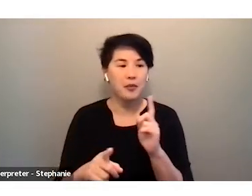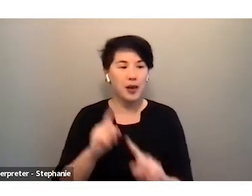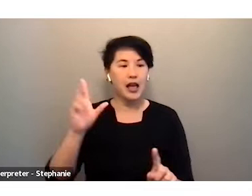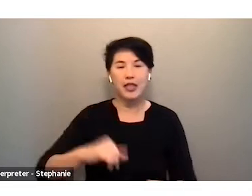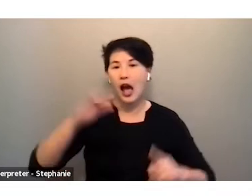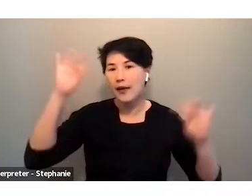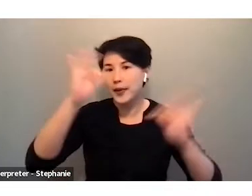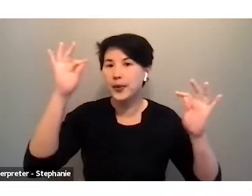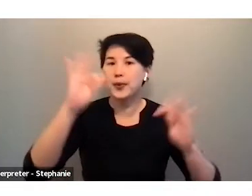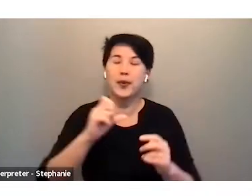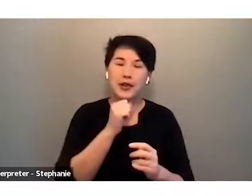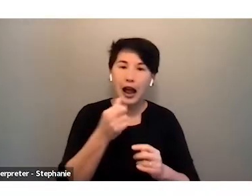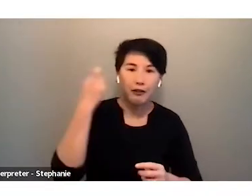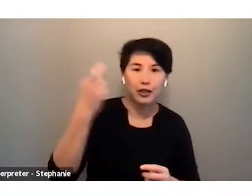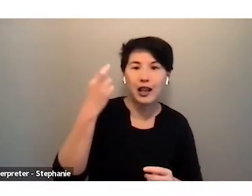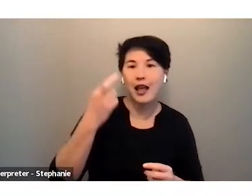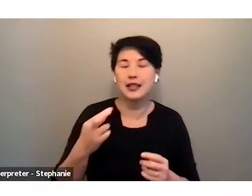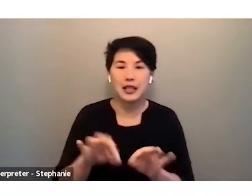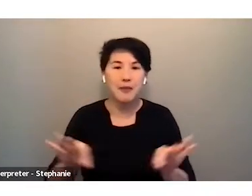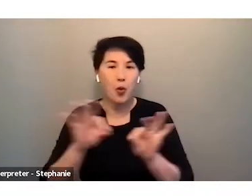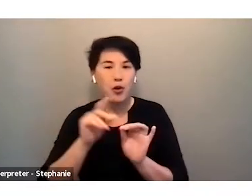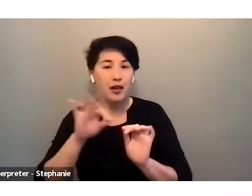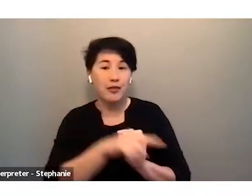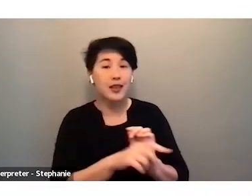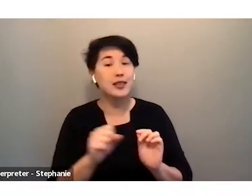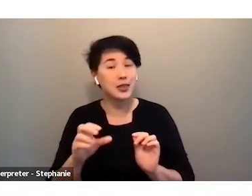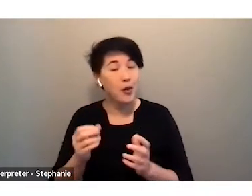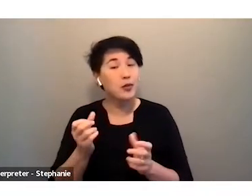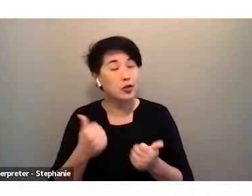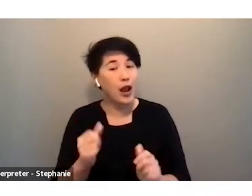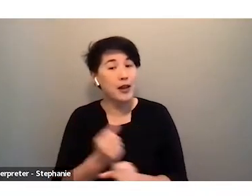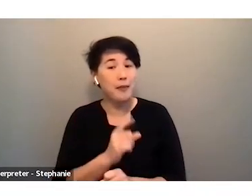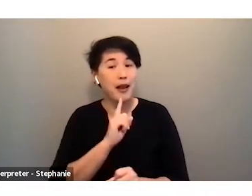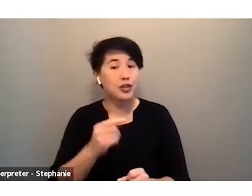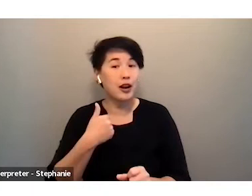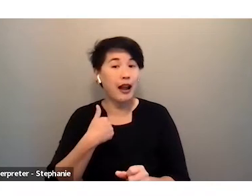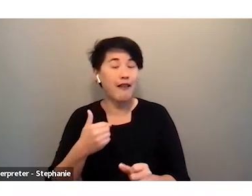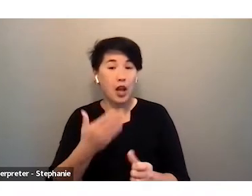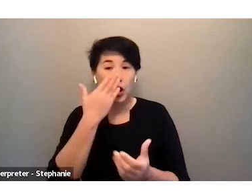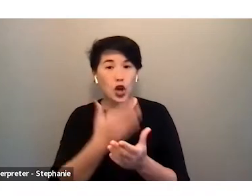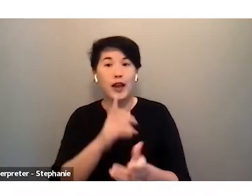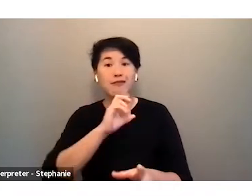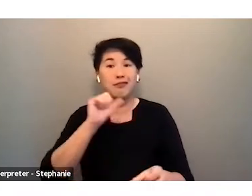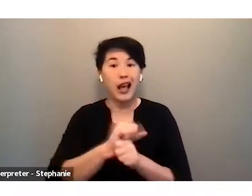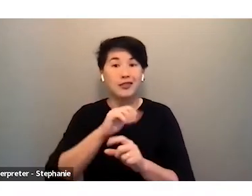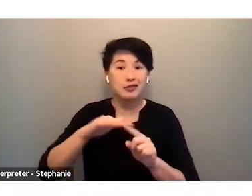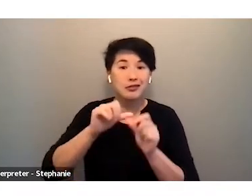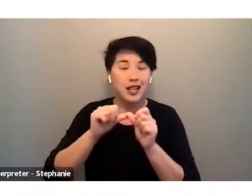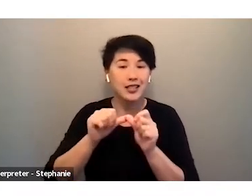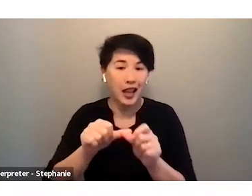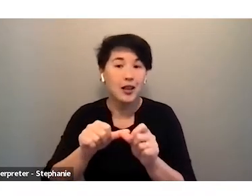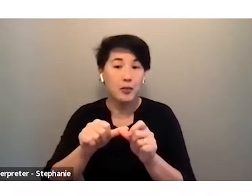to that inability to make truly sustainable fashion choices when you're going onto the high street. And so how I got to